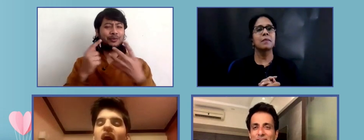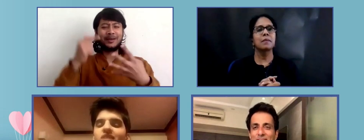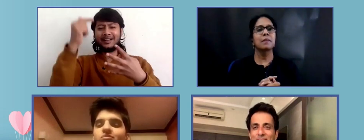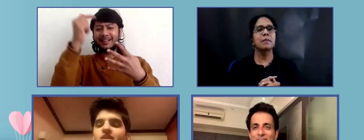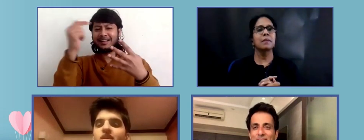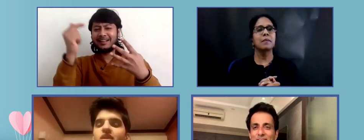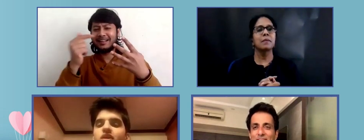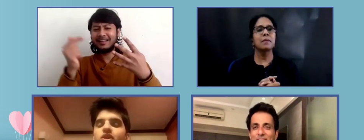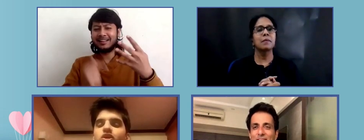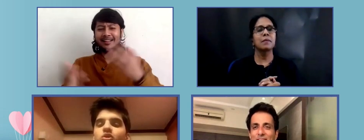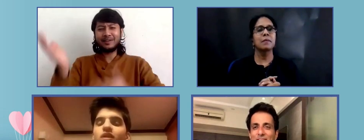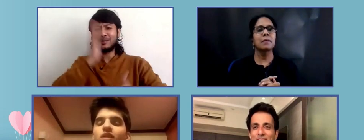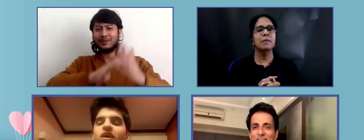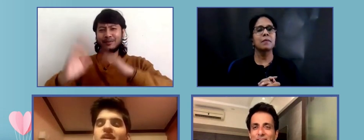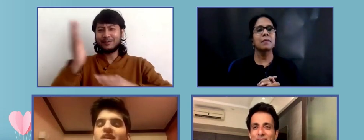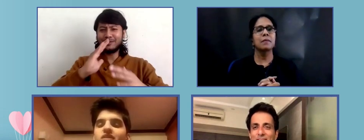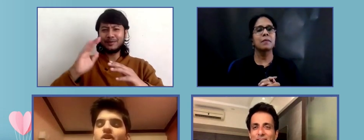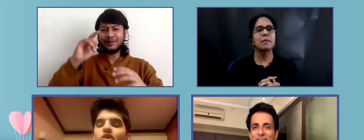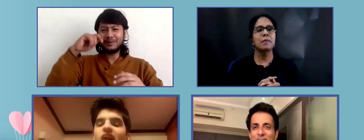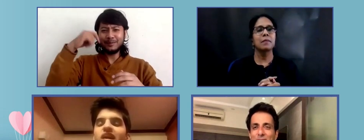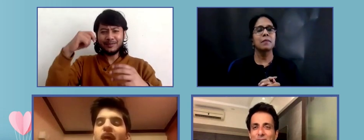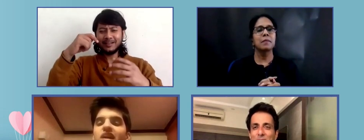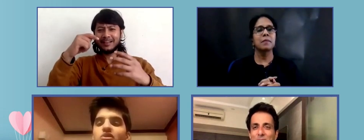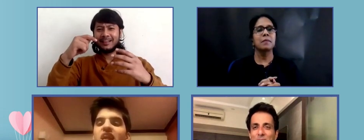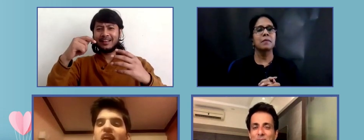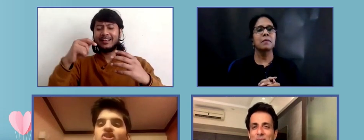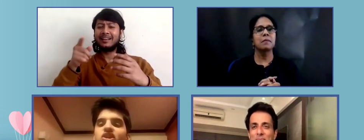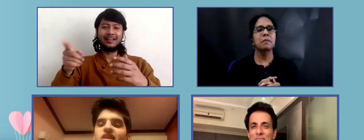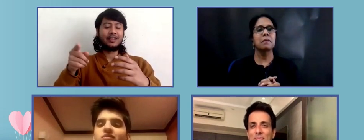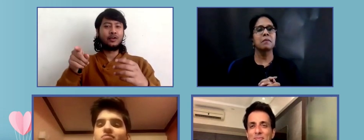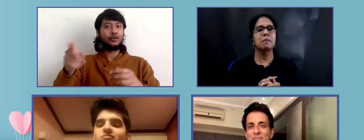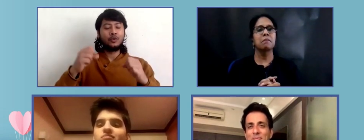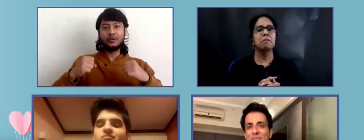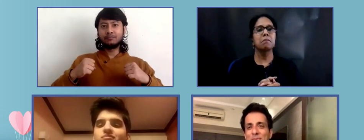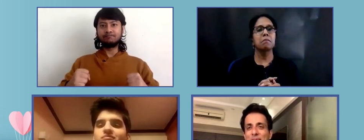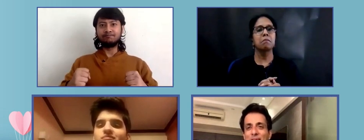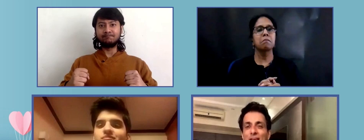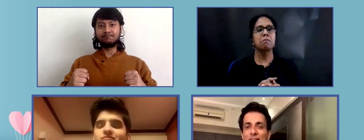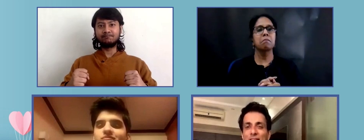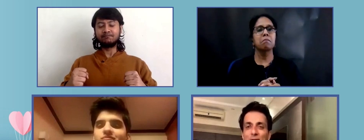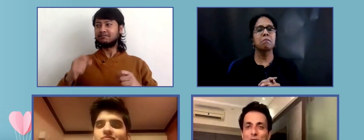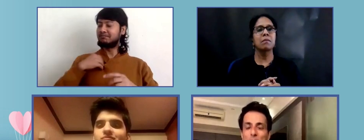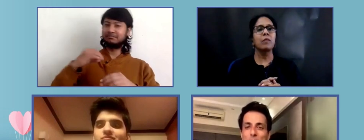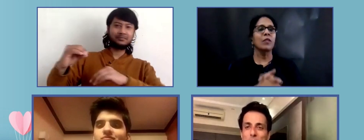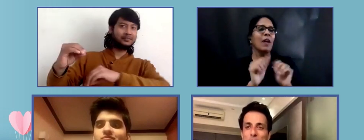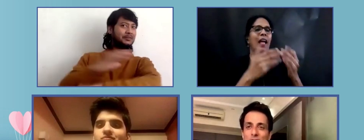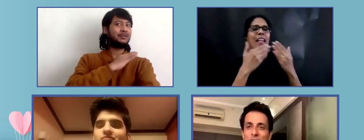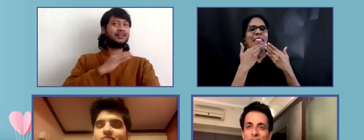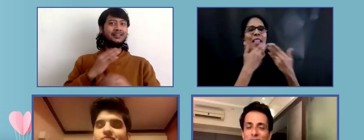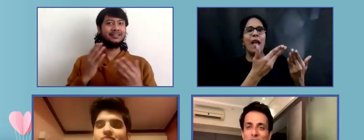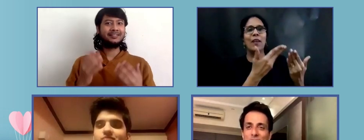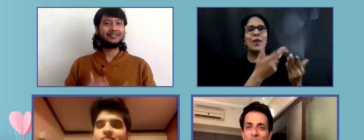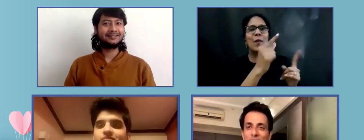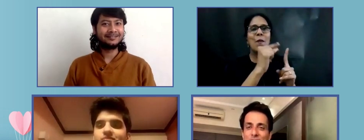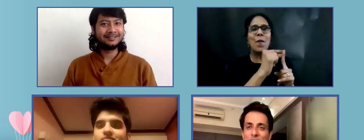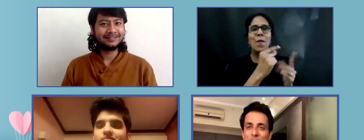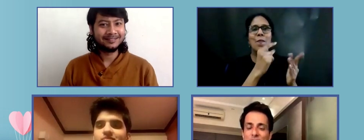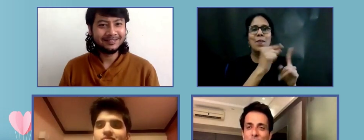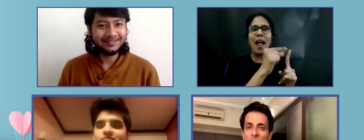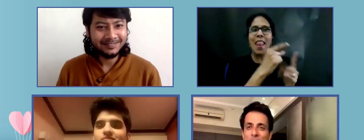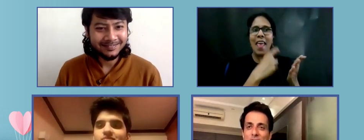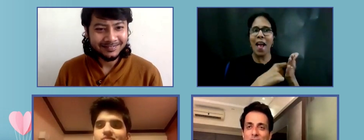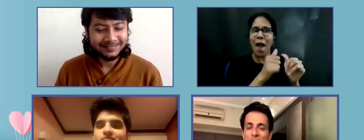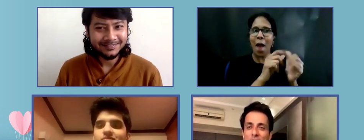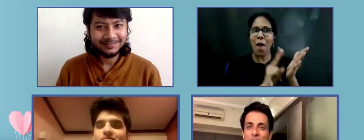Yoga. You are fit. You are an inspiration. Hey, thank you so much, Pranav. Really,